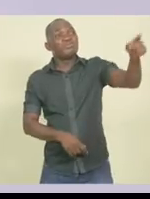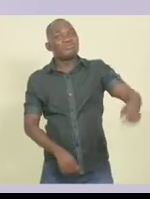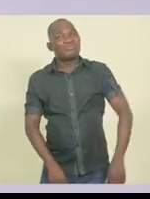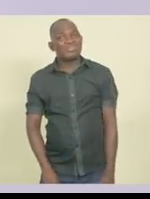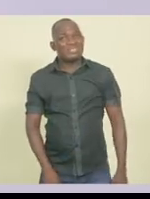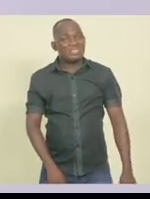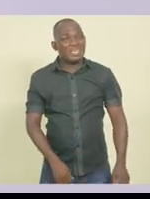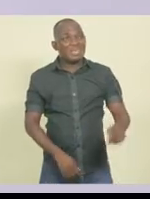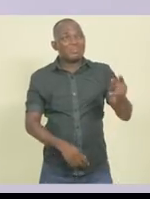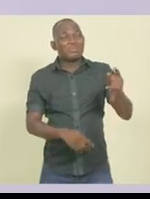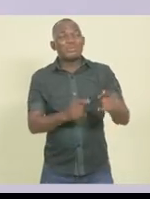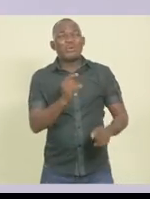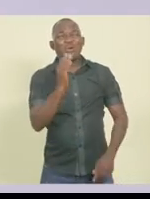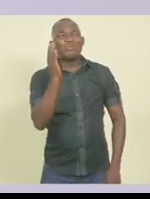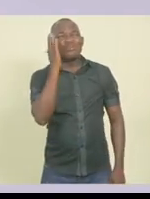the slap